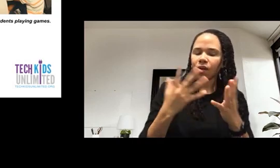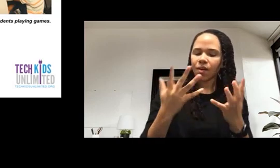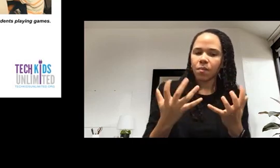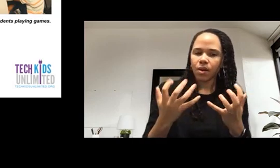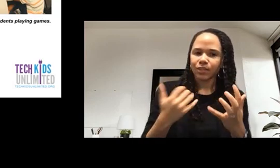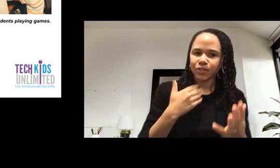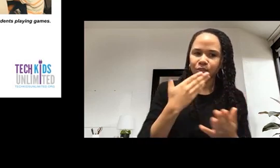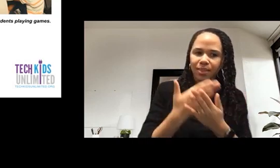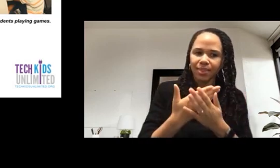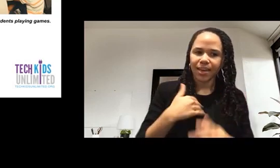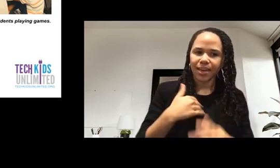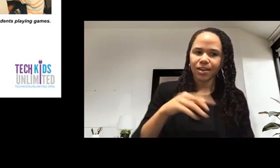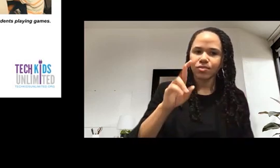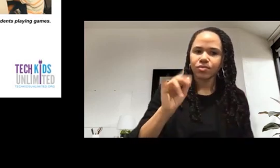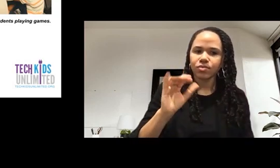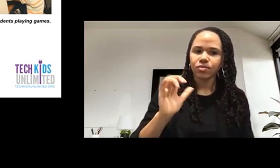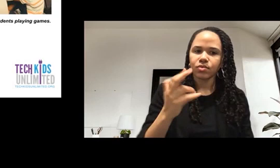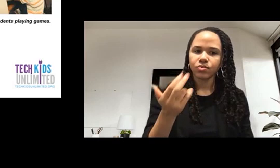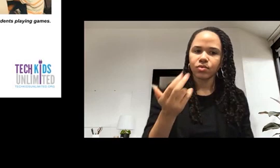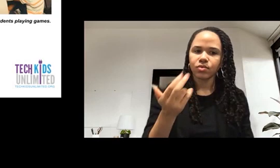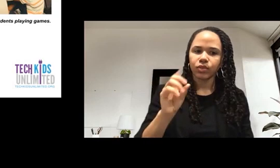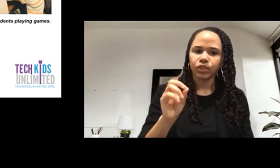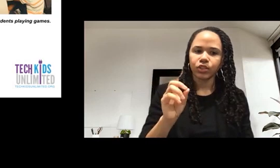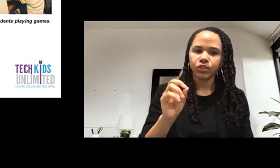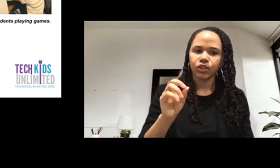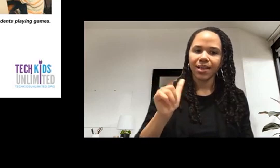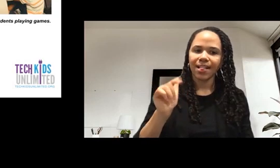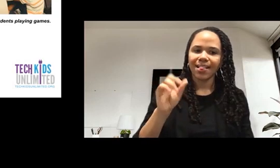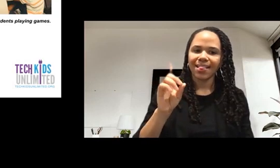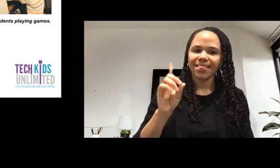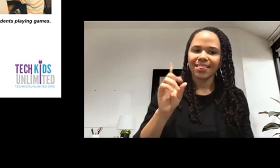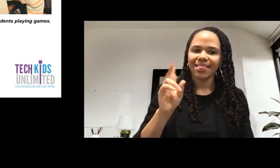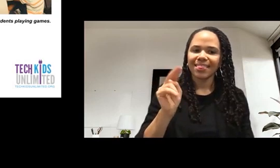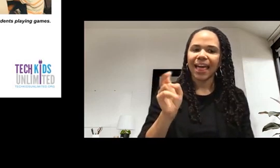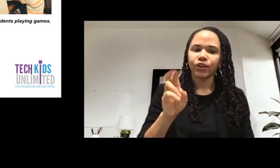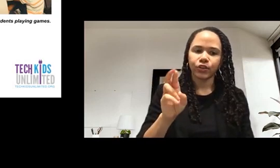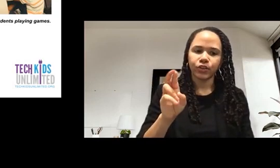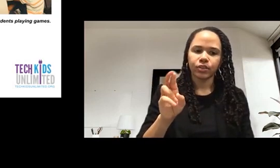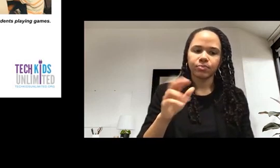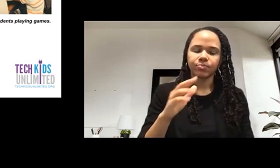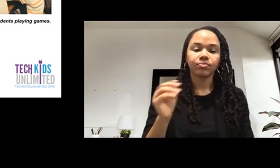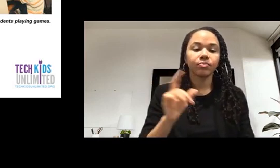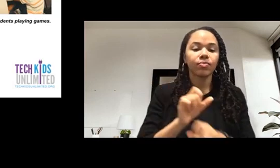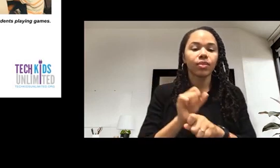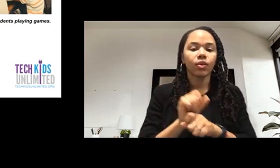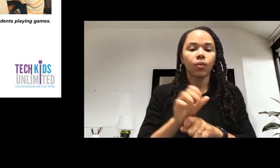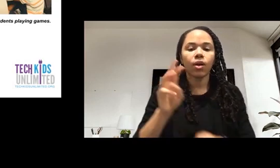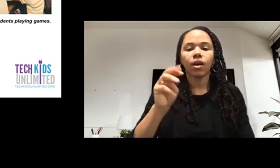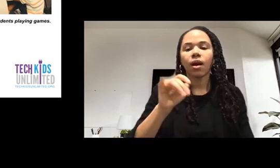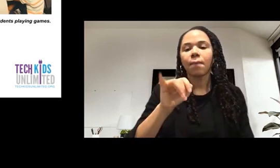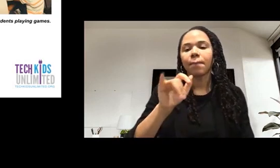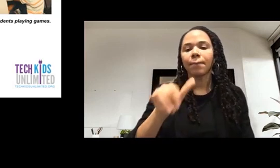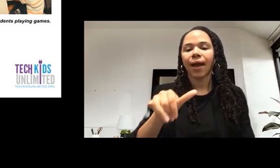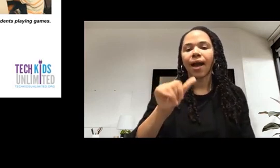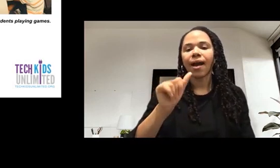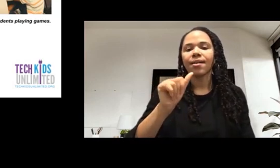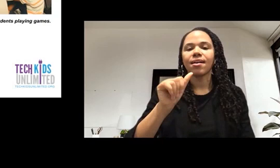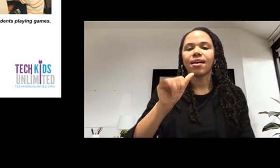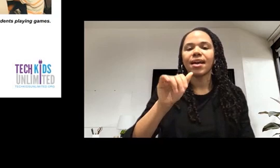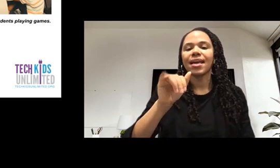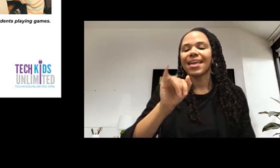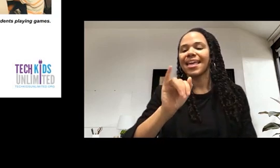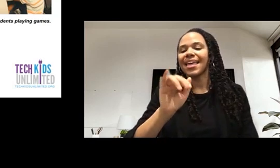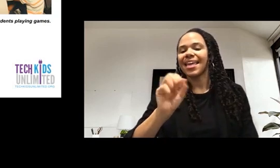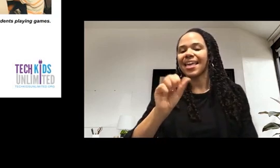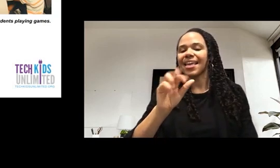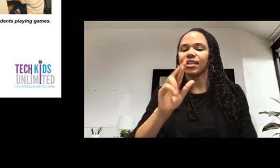Richard Ladner, who's been a real champion of TKU, and also thanks to the work of Maya Israel, who's very influential to me.